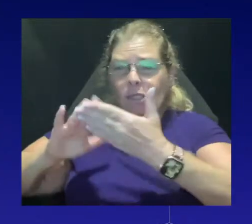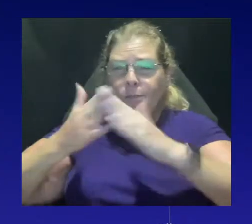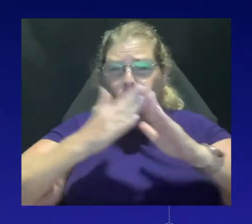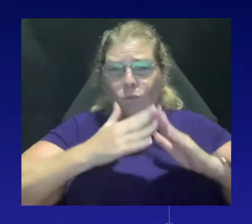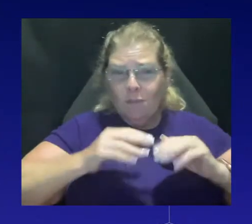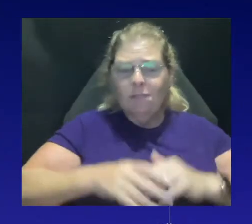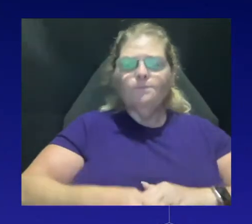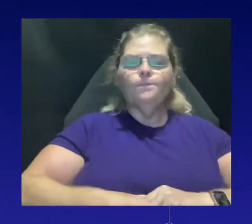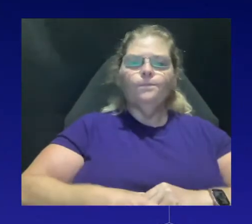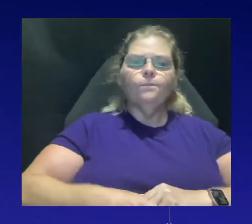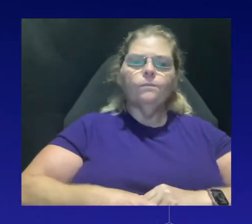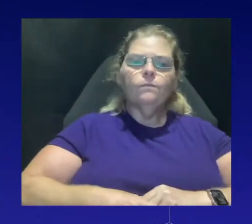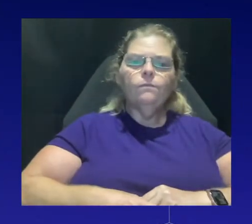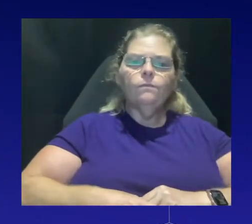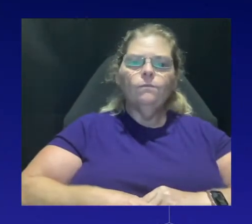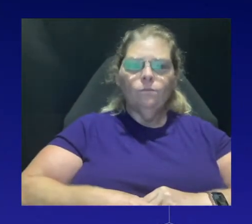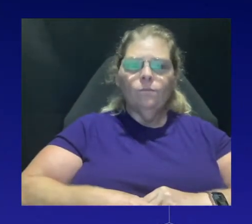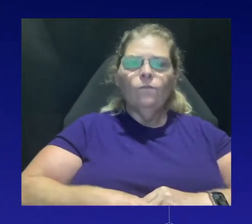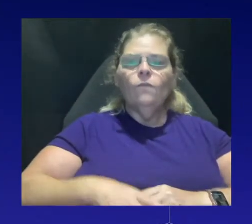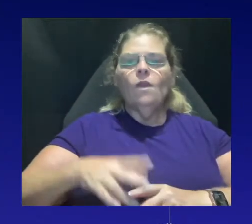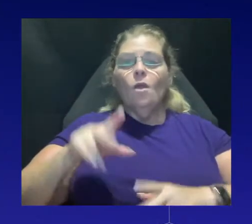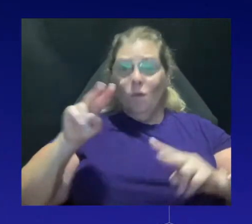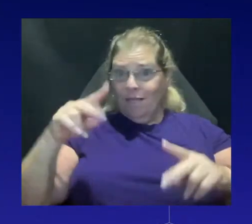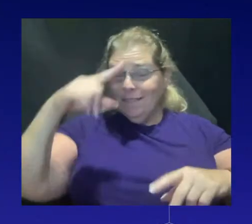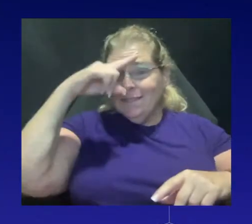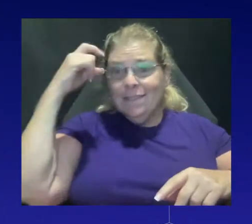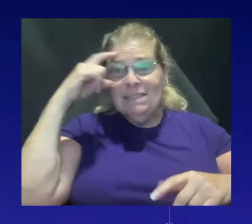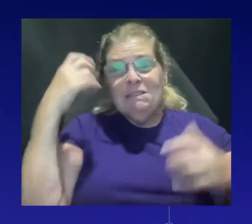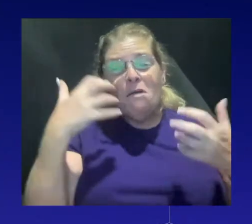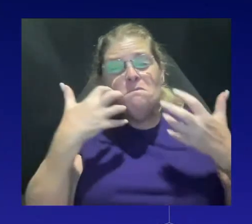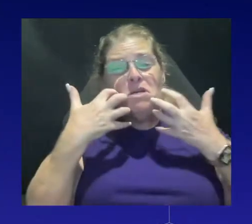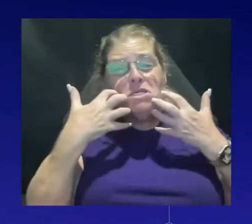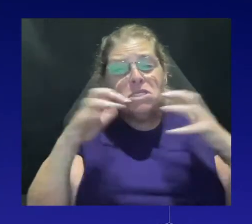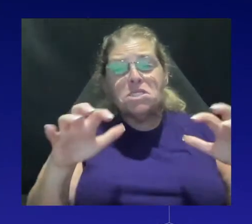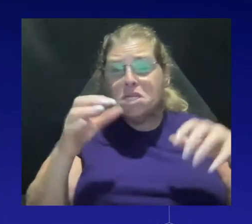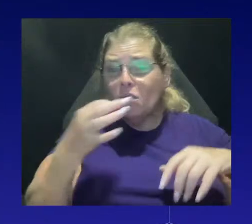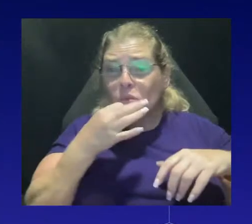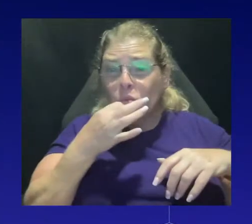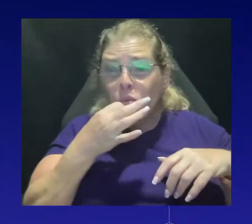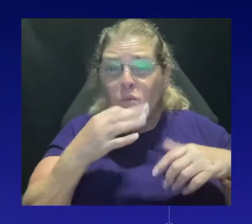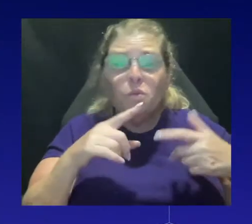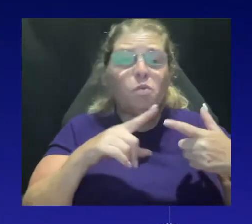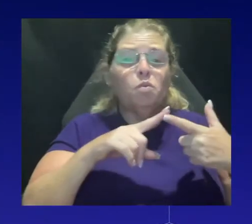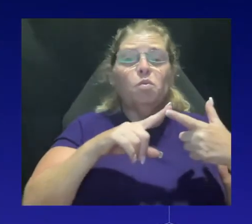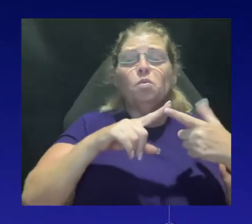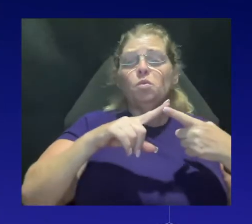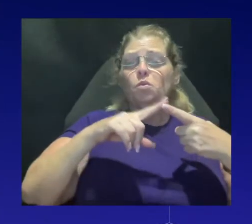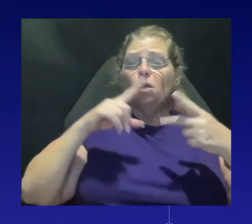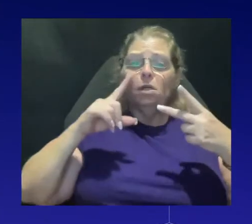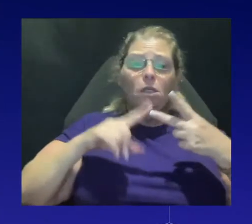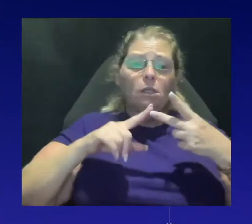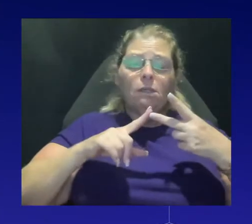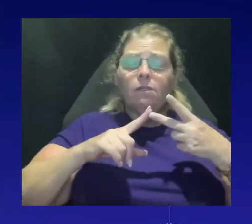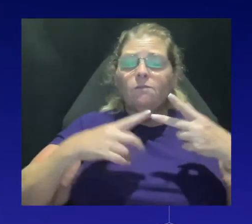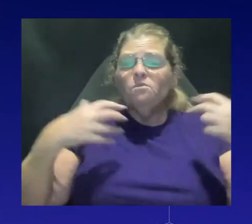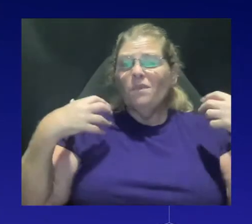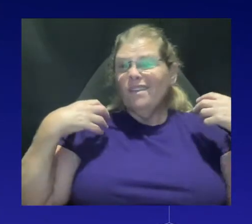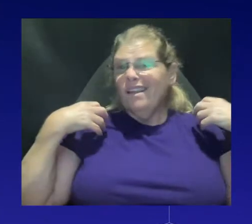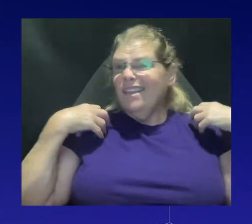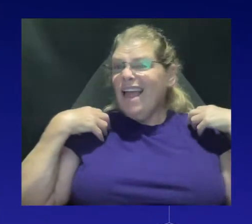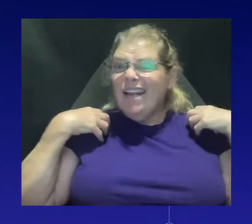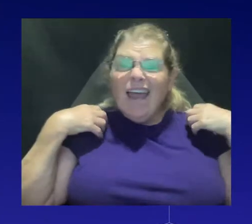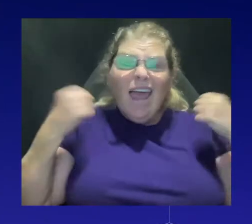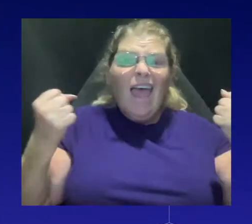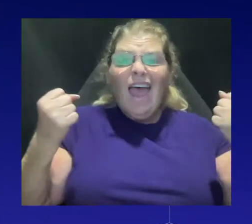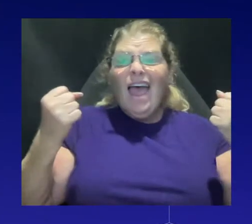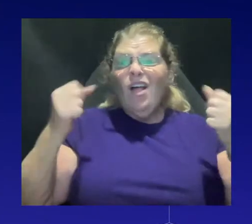look at the hot summer coming up, when we look at all of these health conditions that are going to be exacerbated, we also